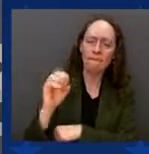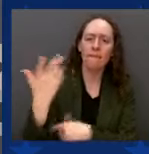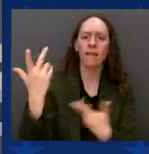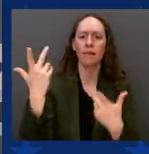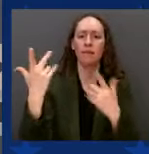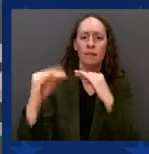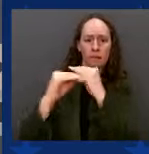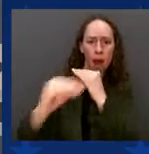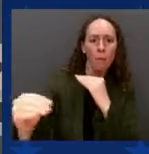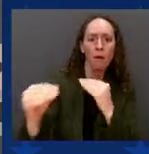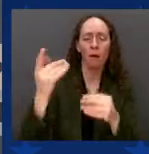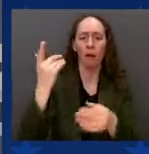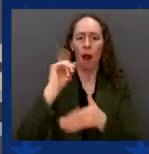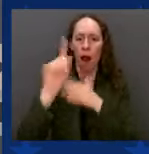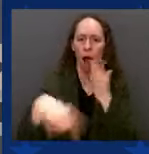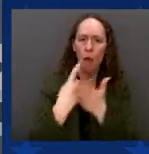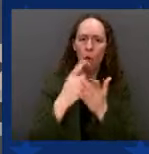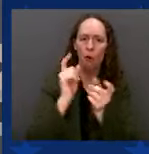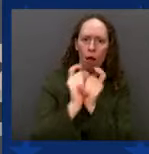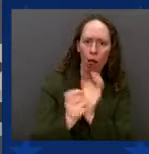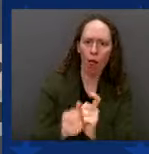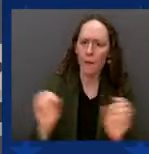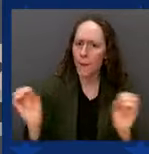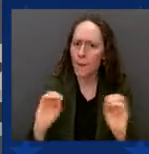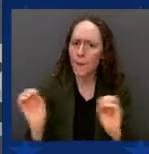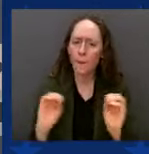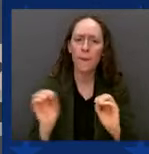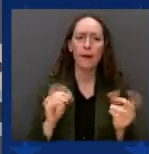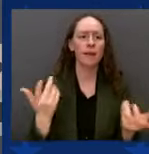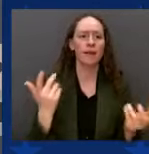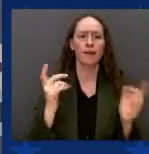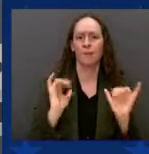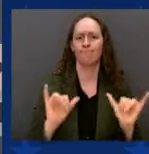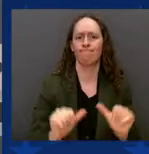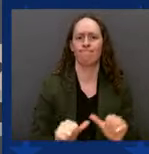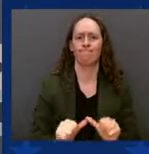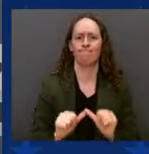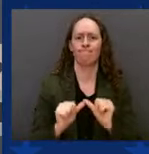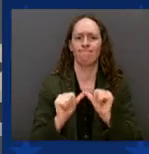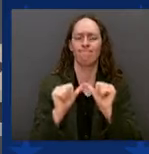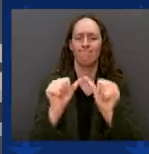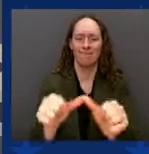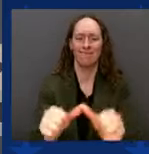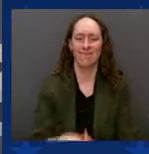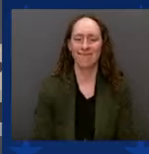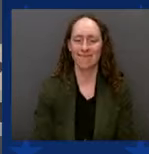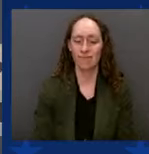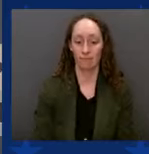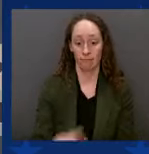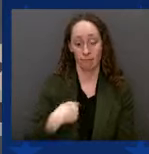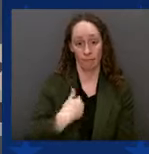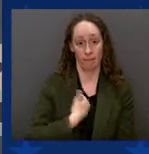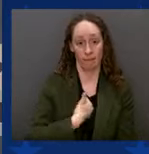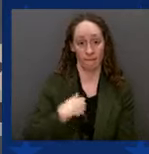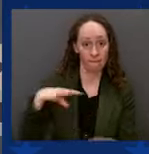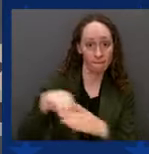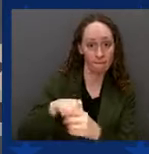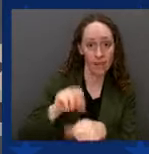job. Because of my union membership, I am the first member of my family to own a home.